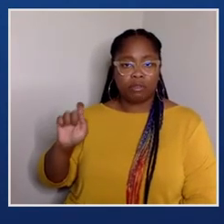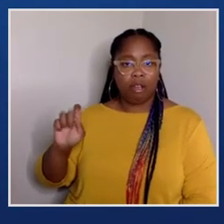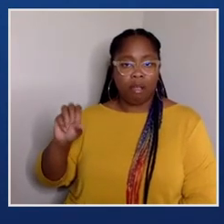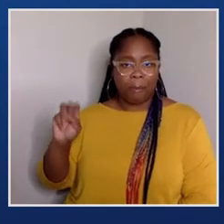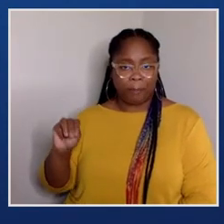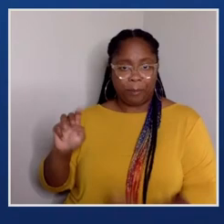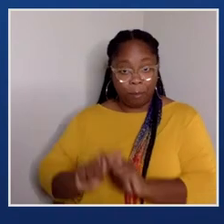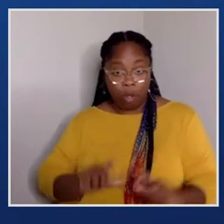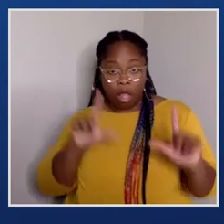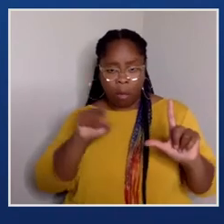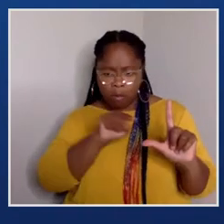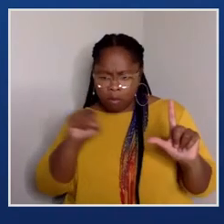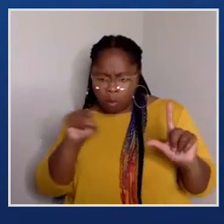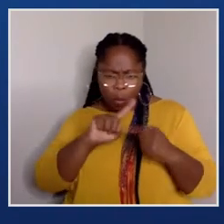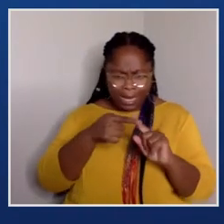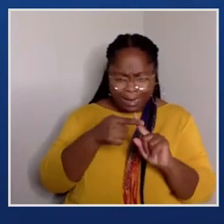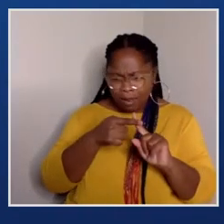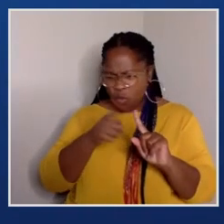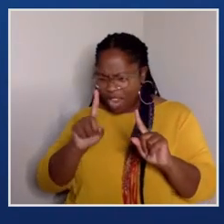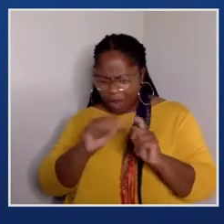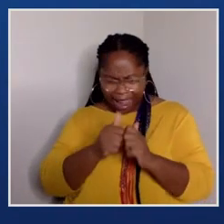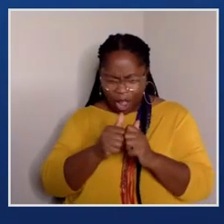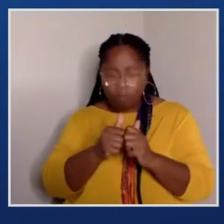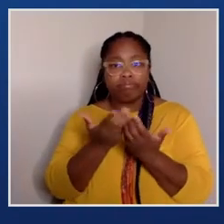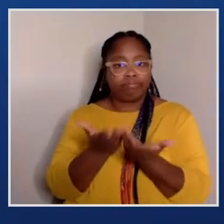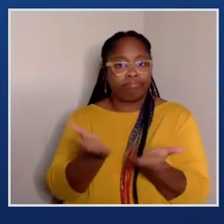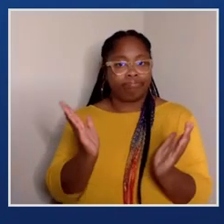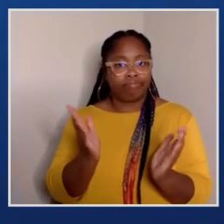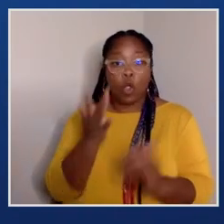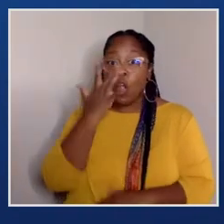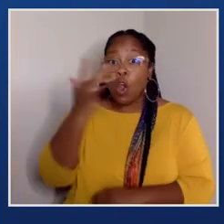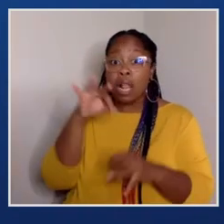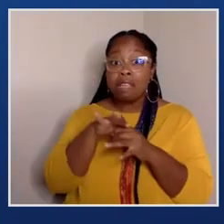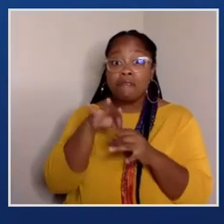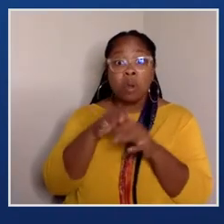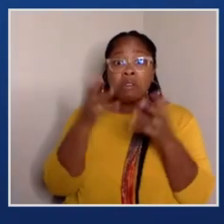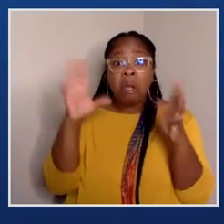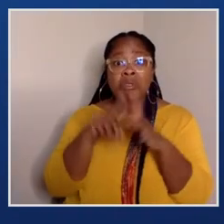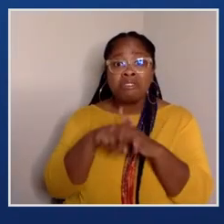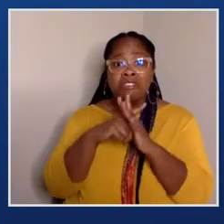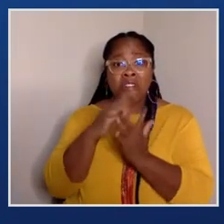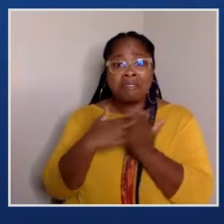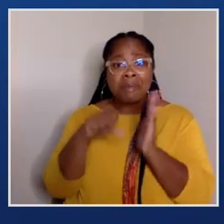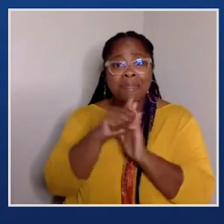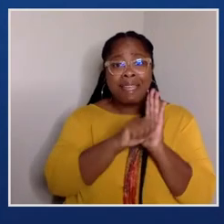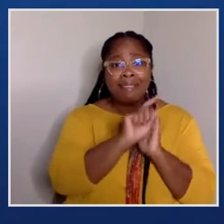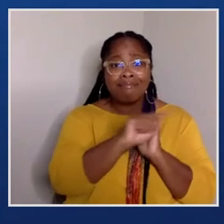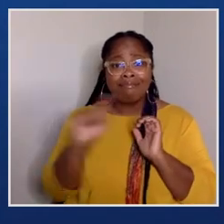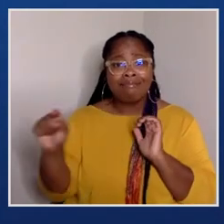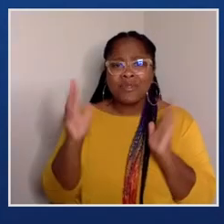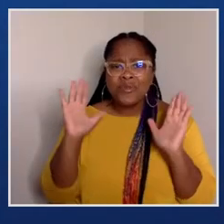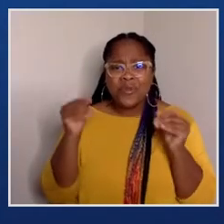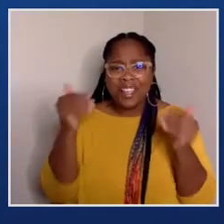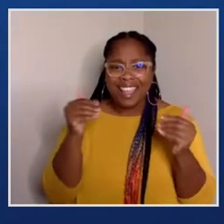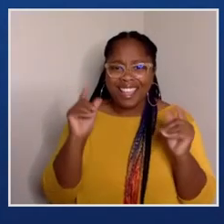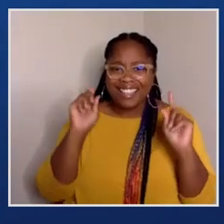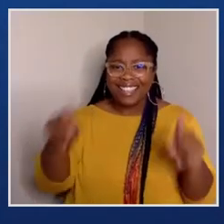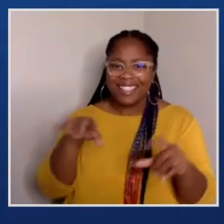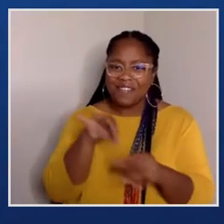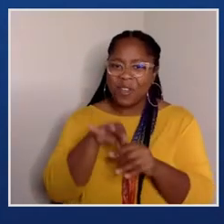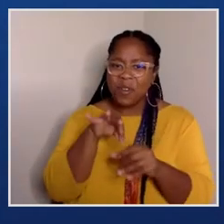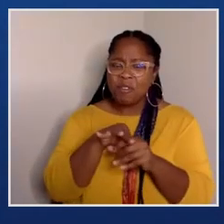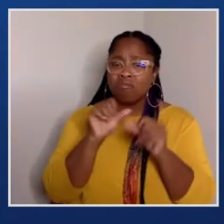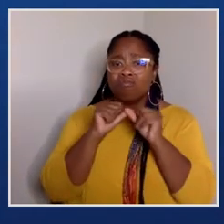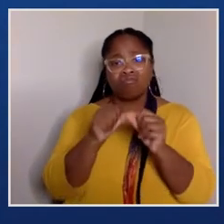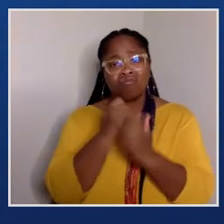cast your ballot. Yes, and early voting is underway right now in so many states. So let's get out to these polls. You guys stay safe